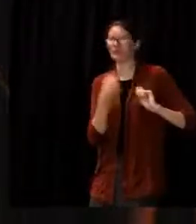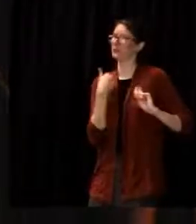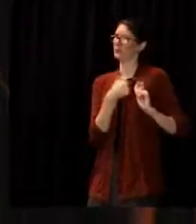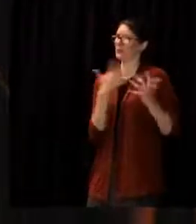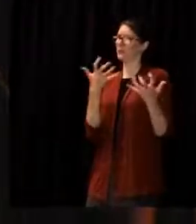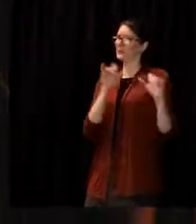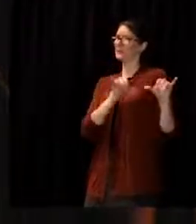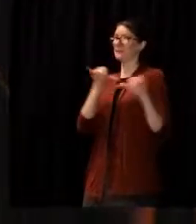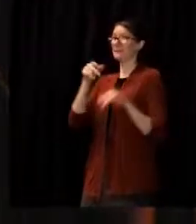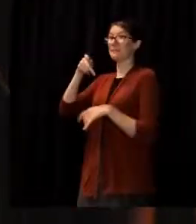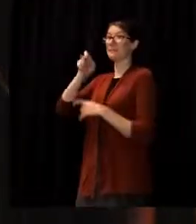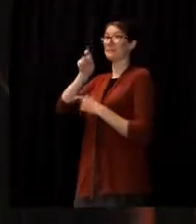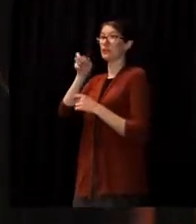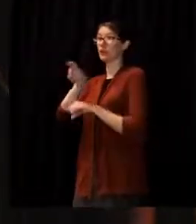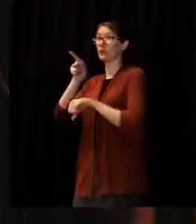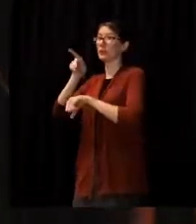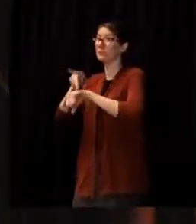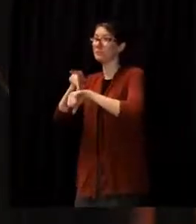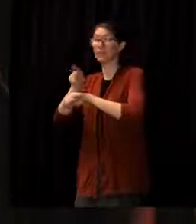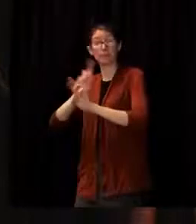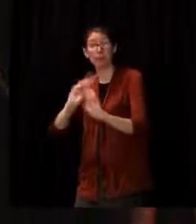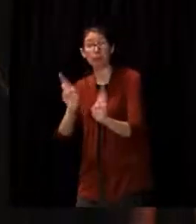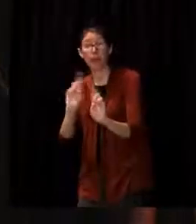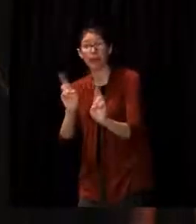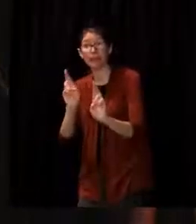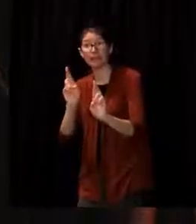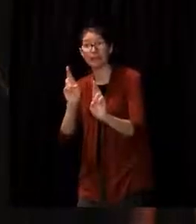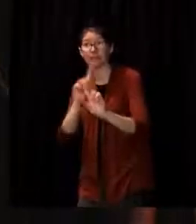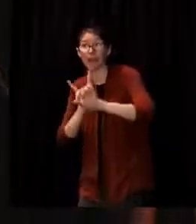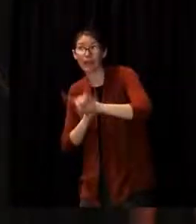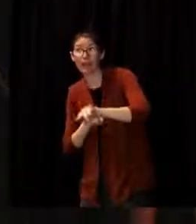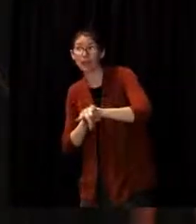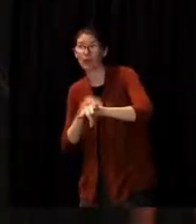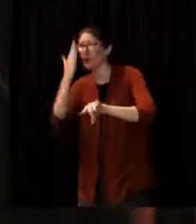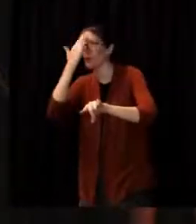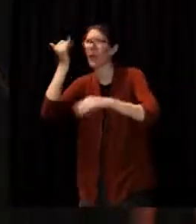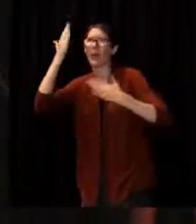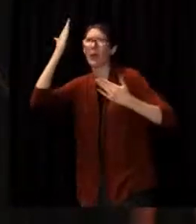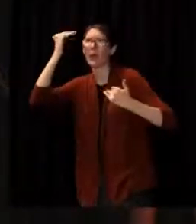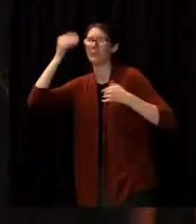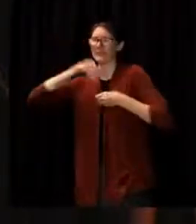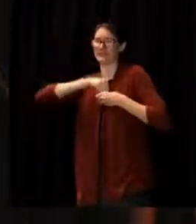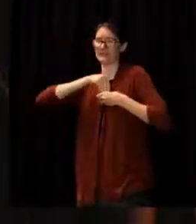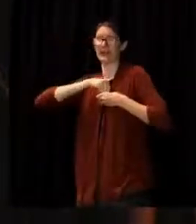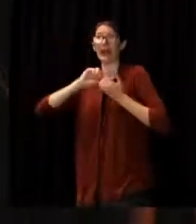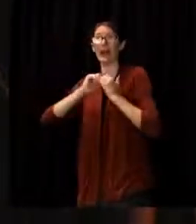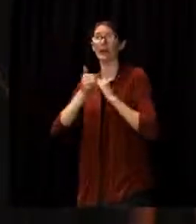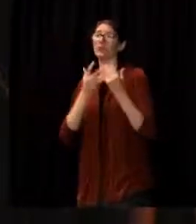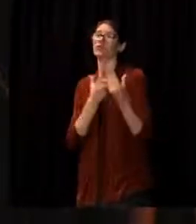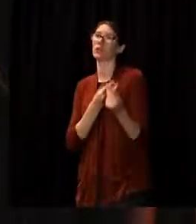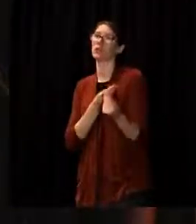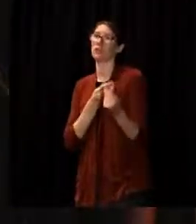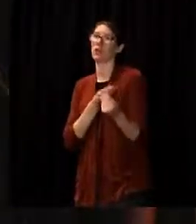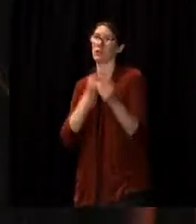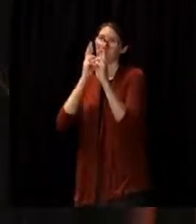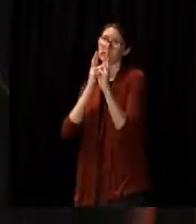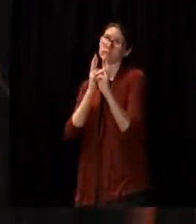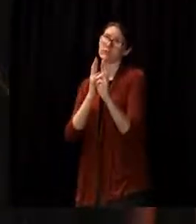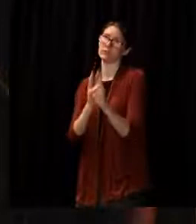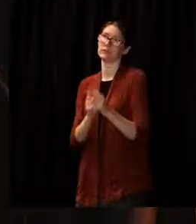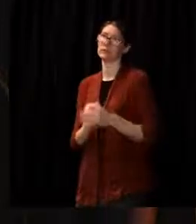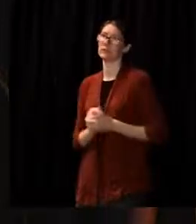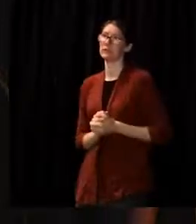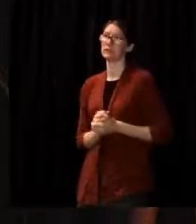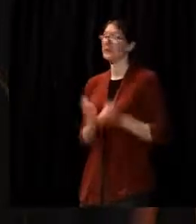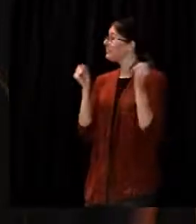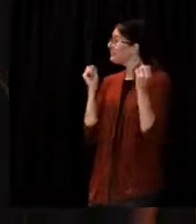says. He says, we're to be ready to give an answer, an account for the hope that is in you, but with gentleness and reverence. And so there's a lot of people that are ready to